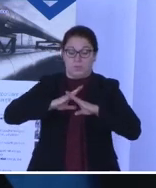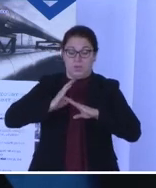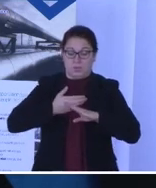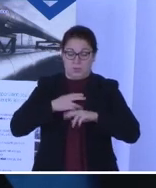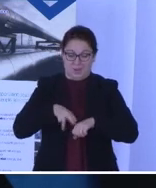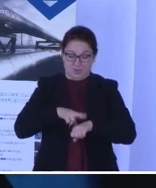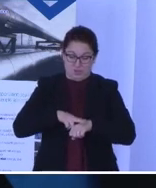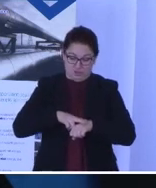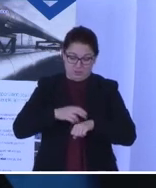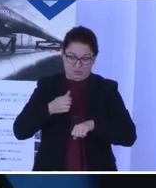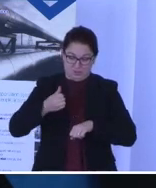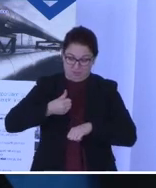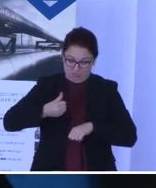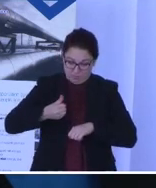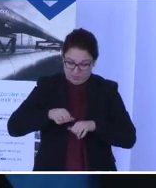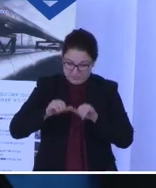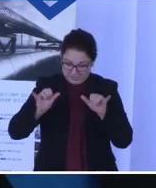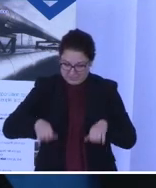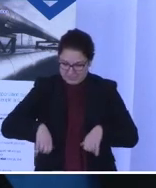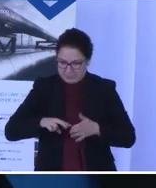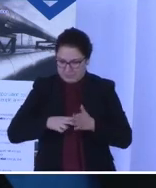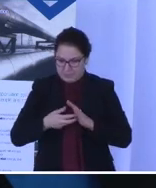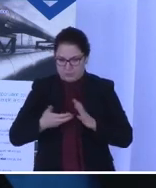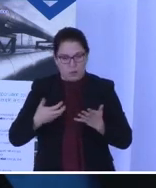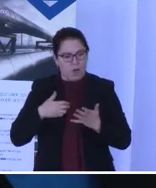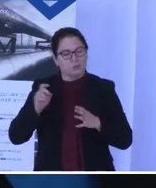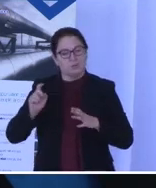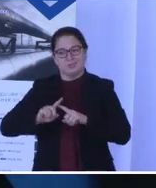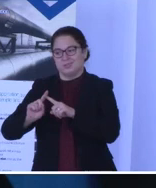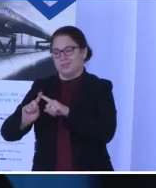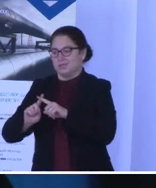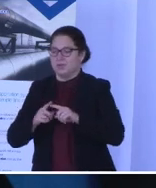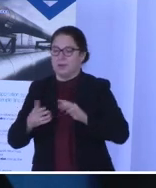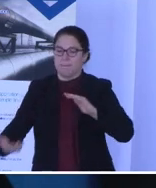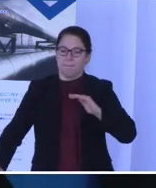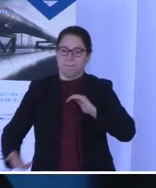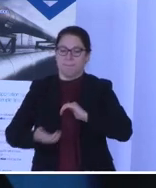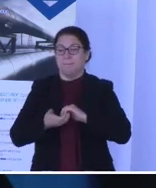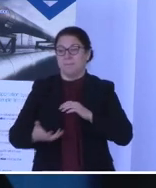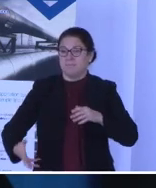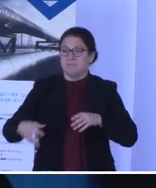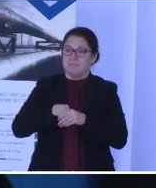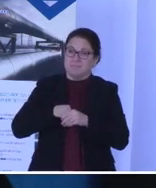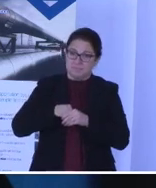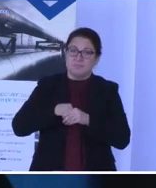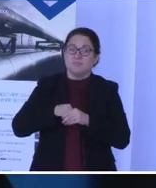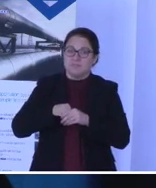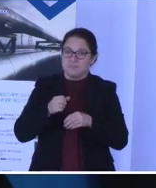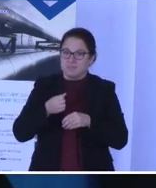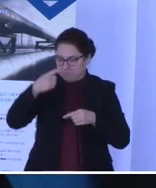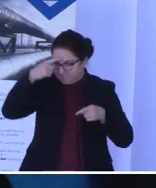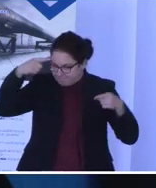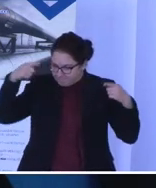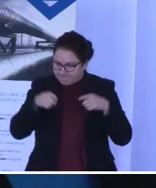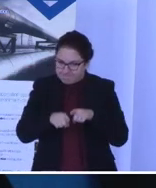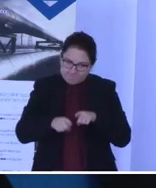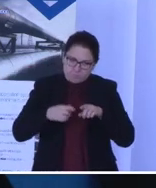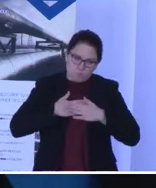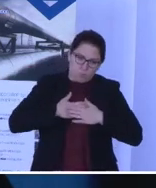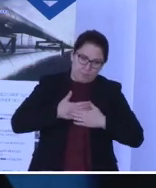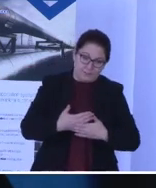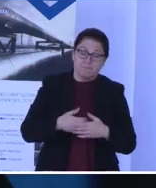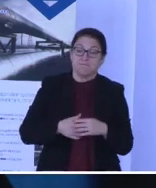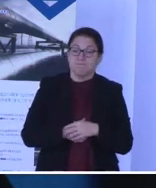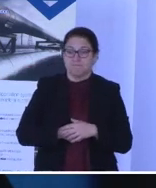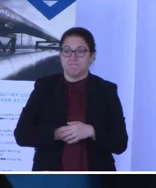systems requires robust partnerships, and I thank our partners for their longstanding cooperation, commitment, and support of our